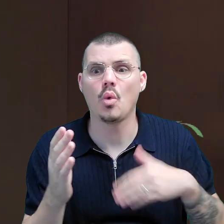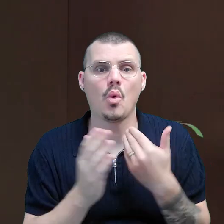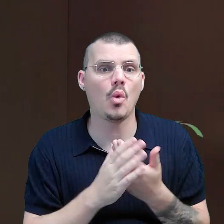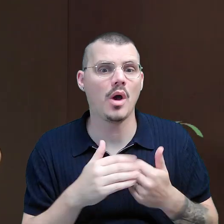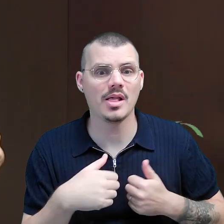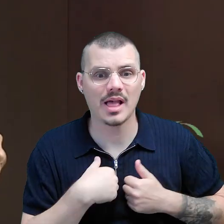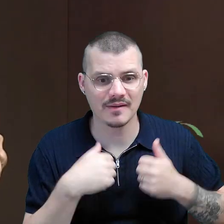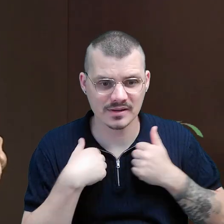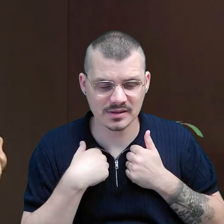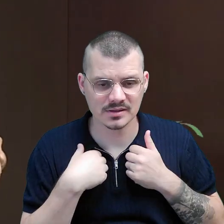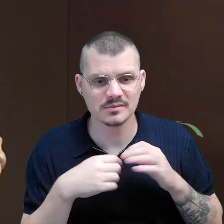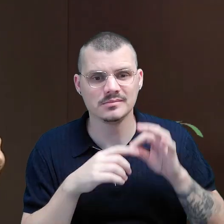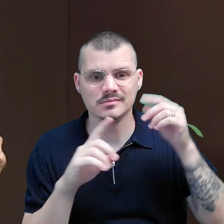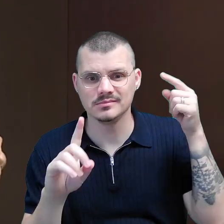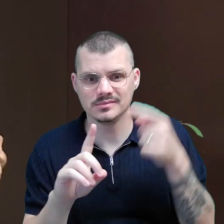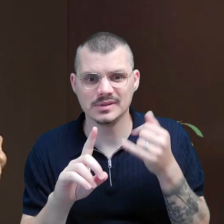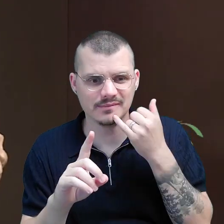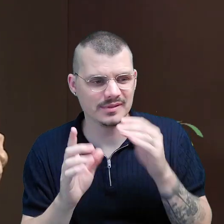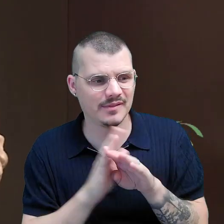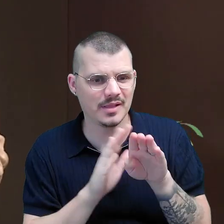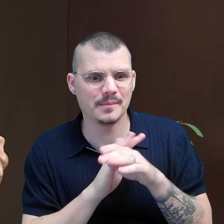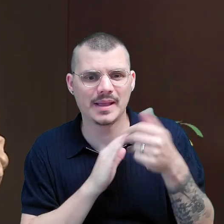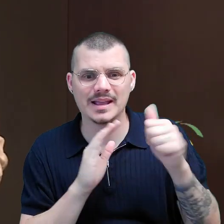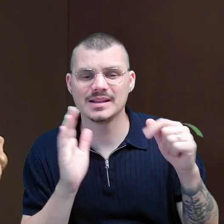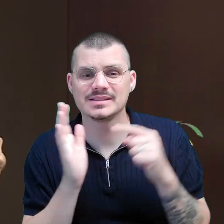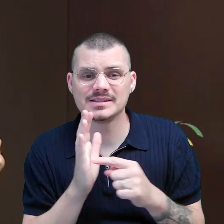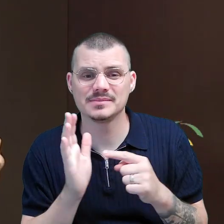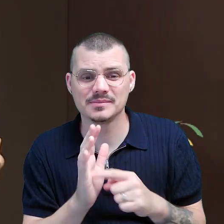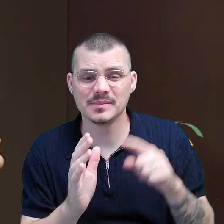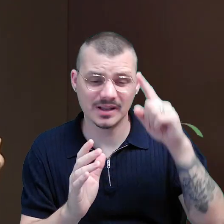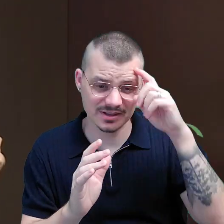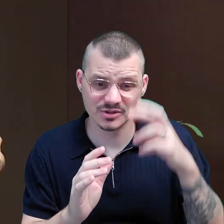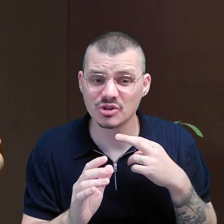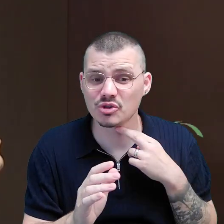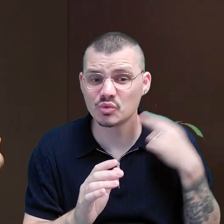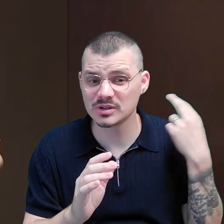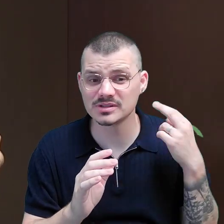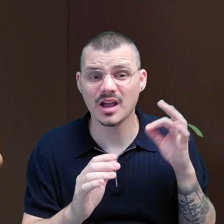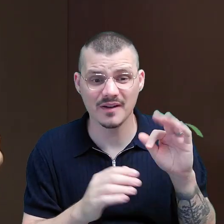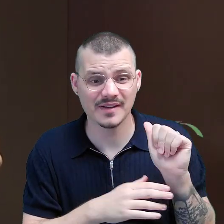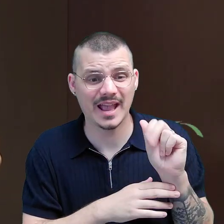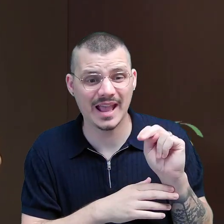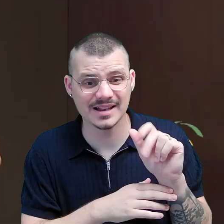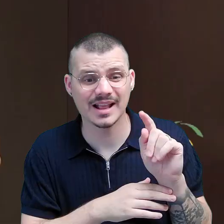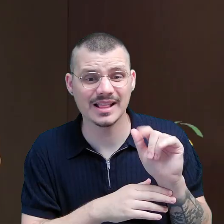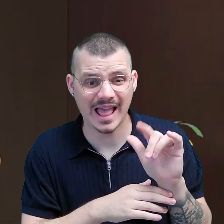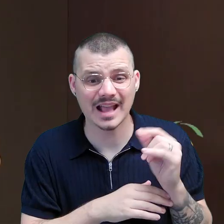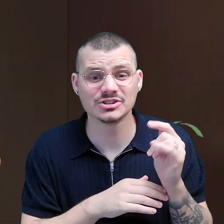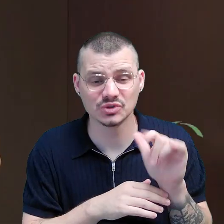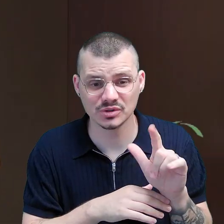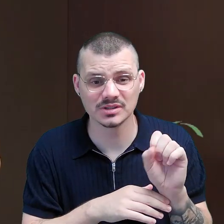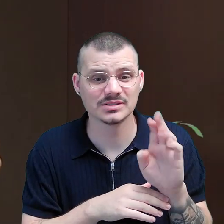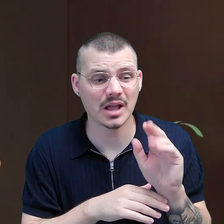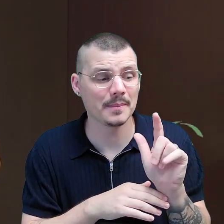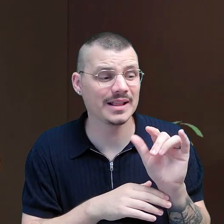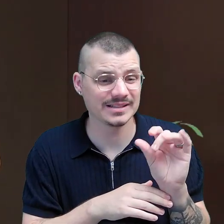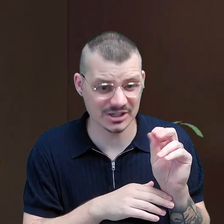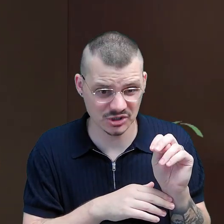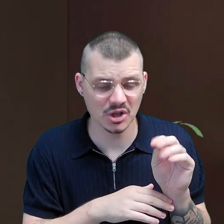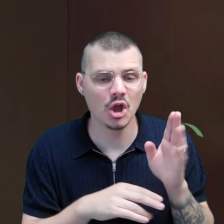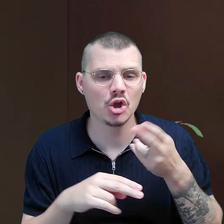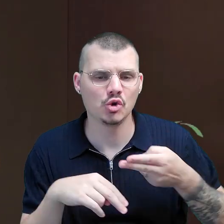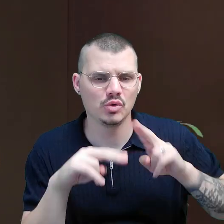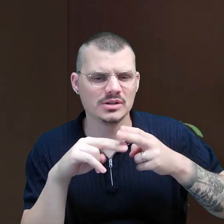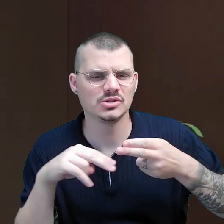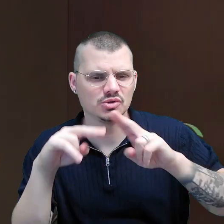lives, particularly if they develop any symptoms, because the risk of atlantoaxial subluxation increases